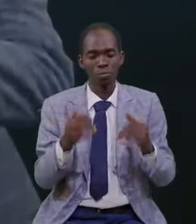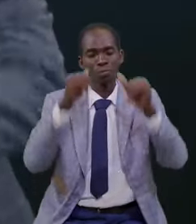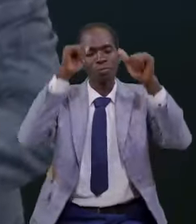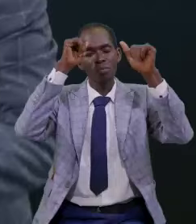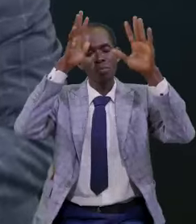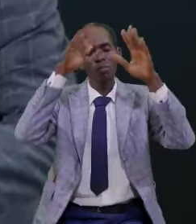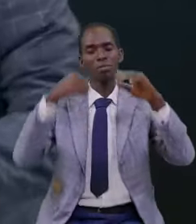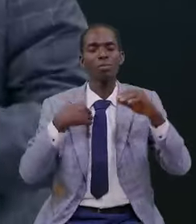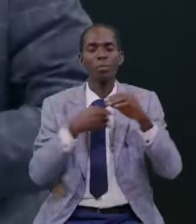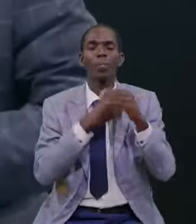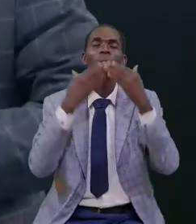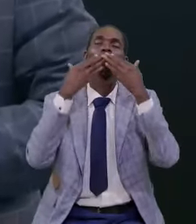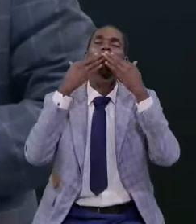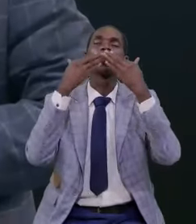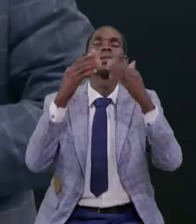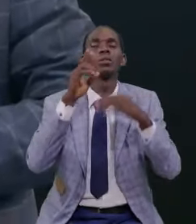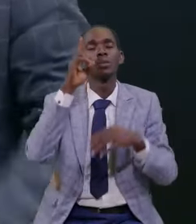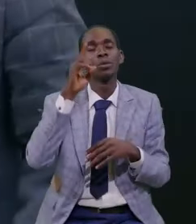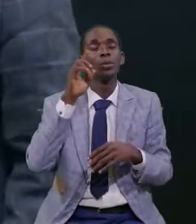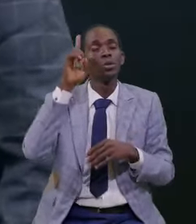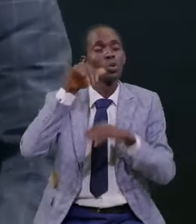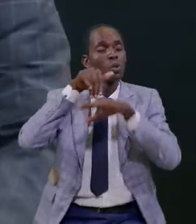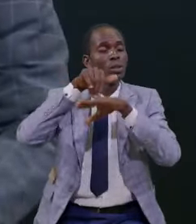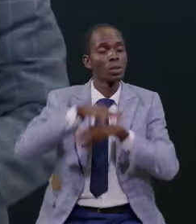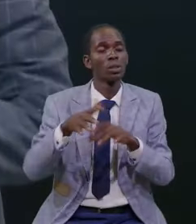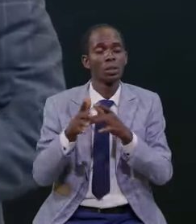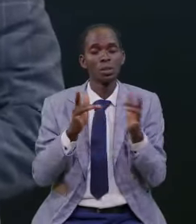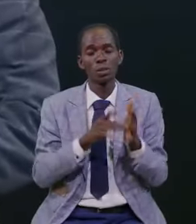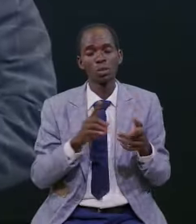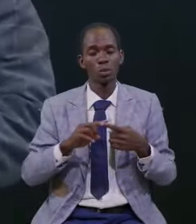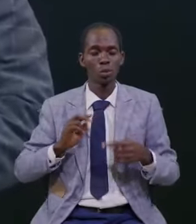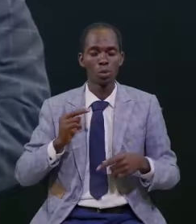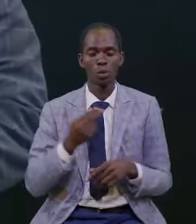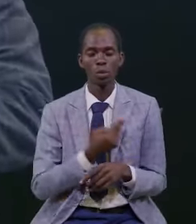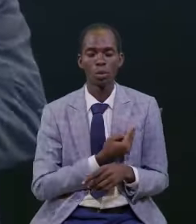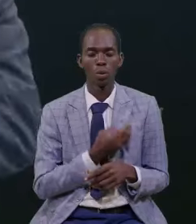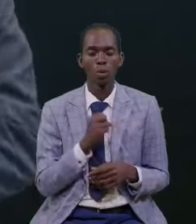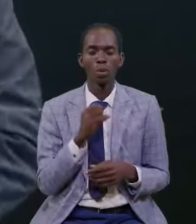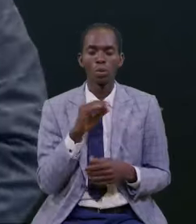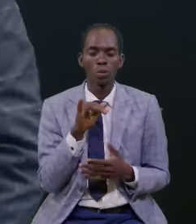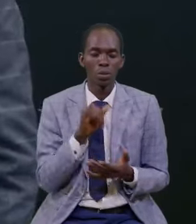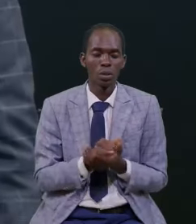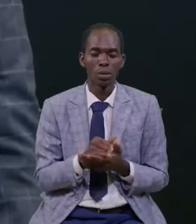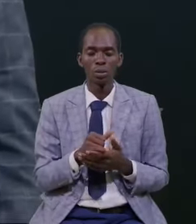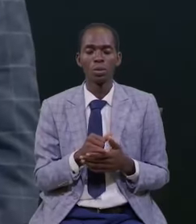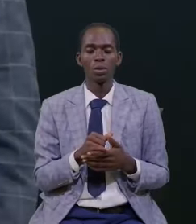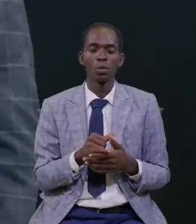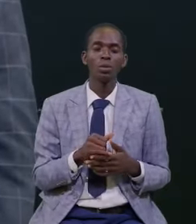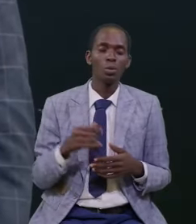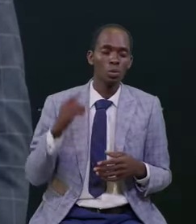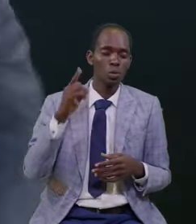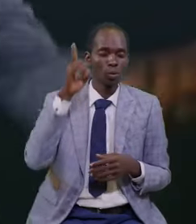You sent Jesus to us so that he will work. I must work